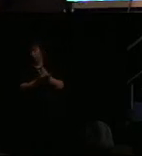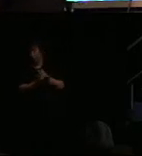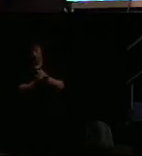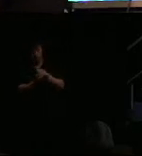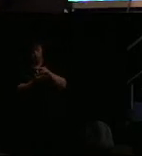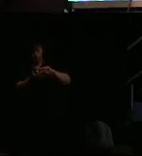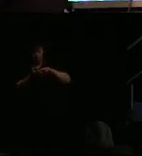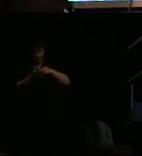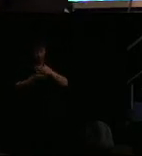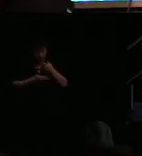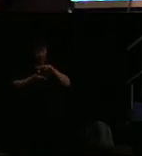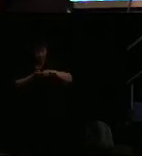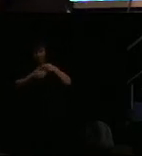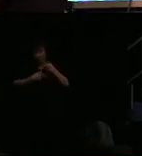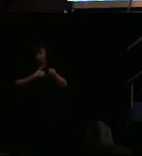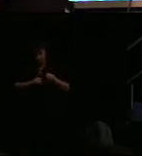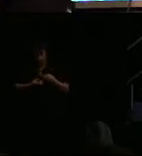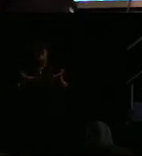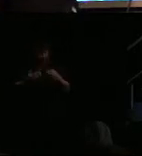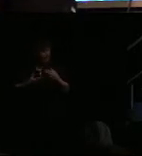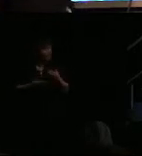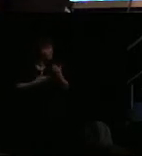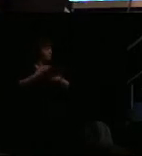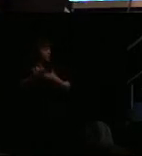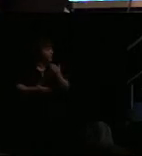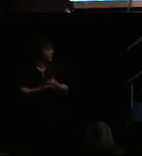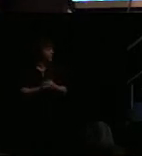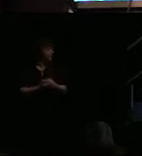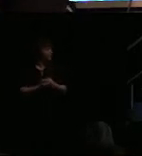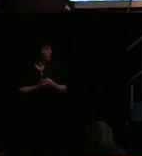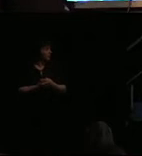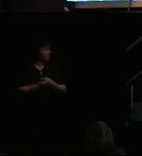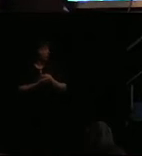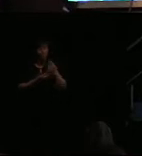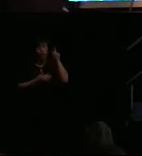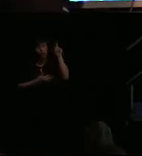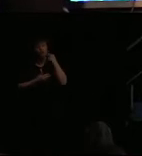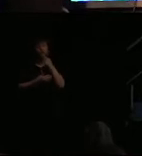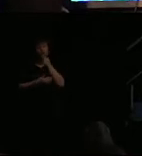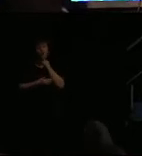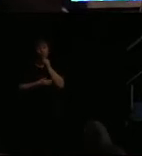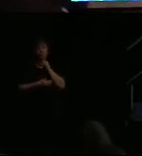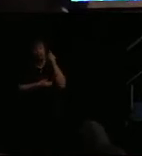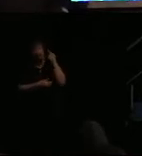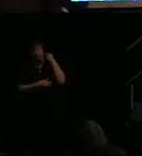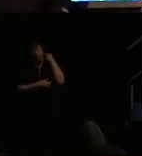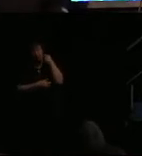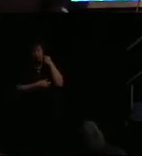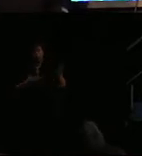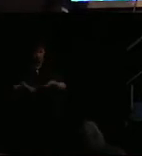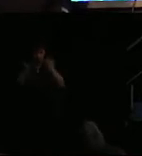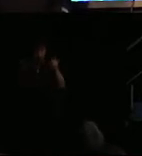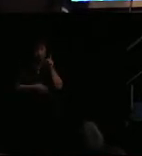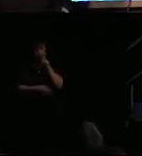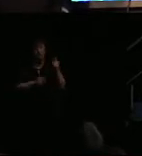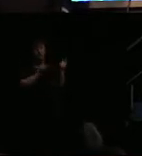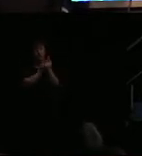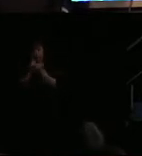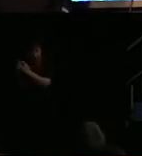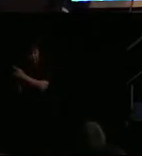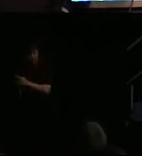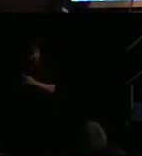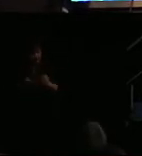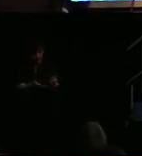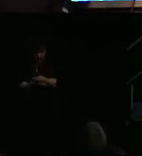share. But I believe God used my vulnerability to encourage the women that we met that this was a